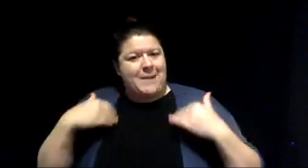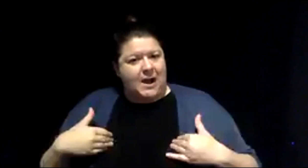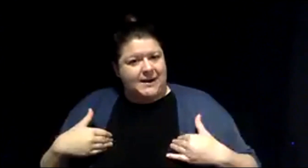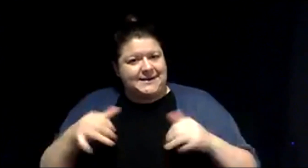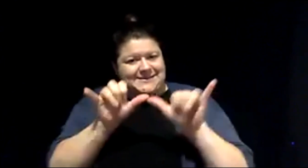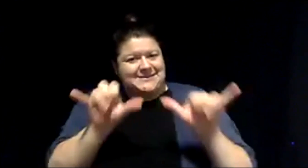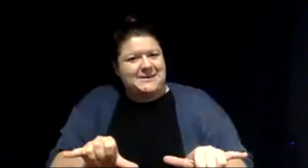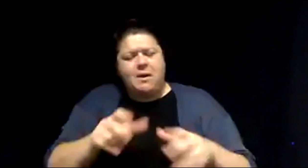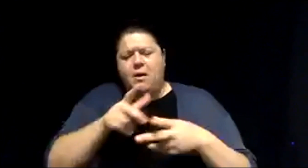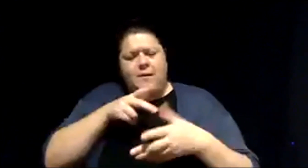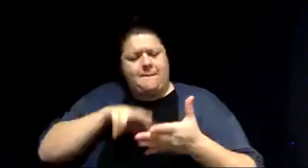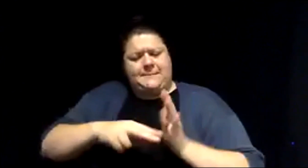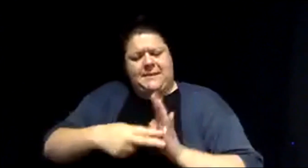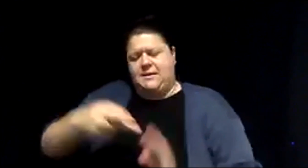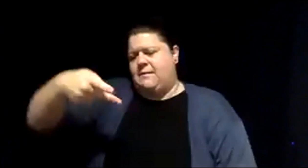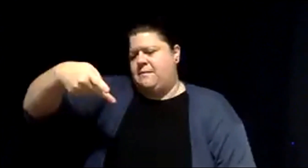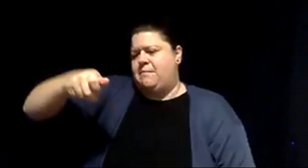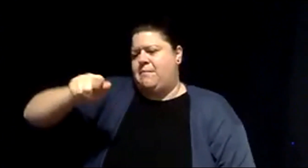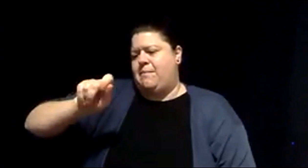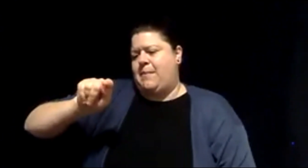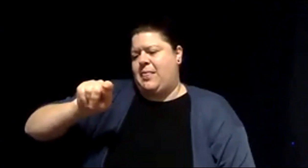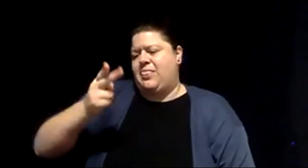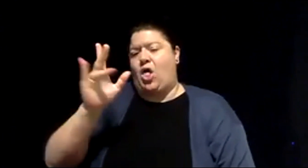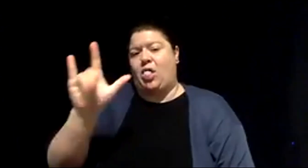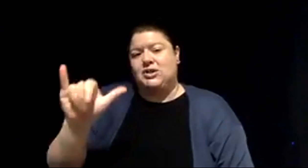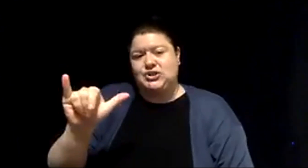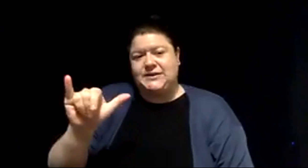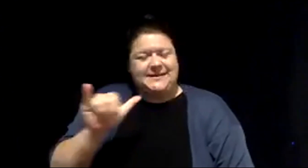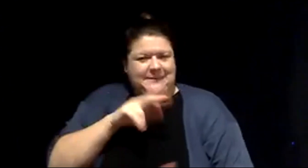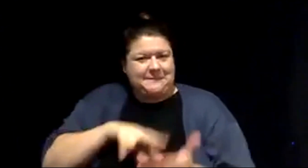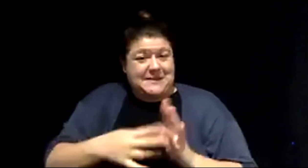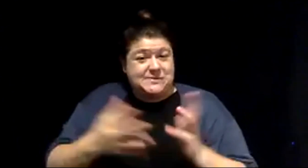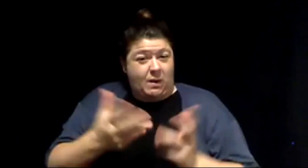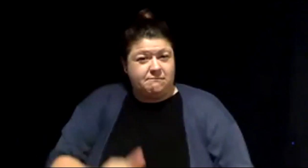word pathology mean? Who can tell me?